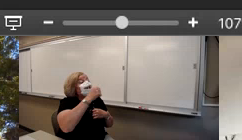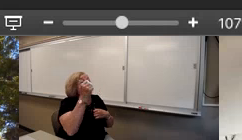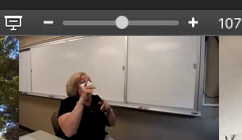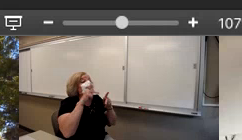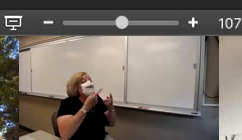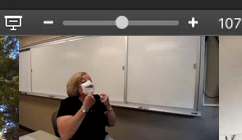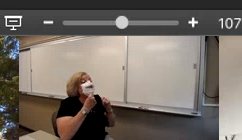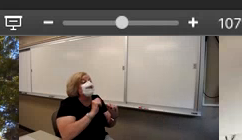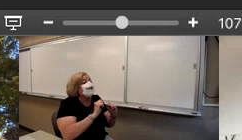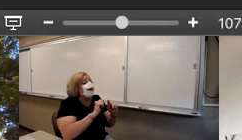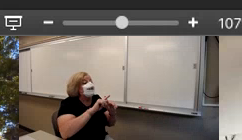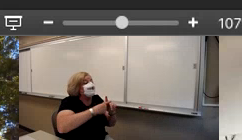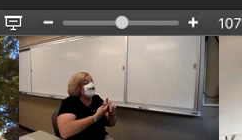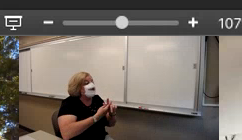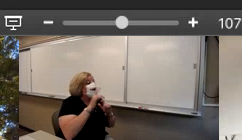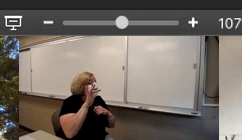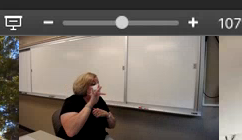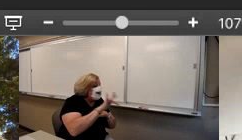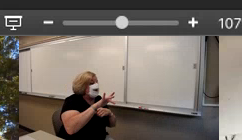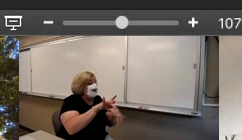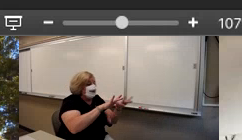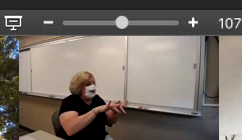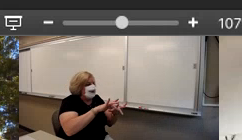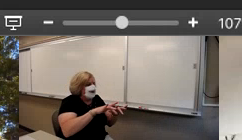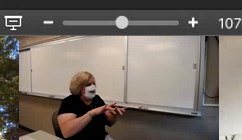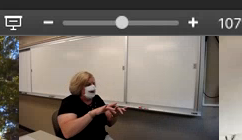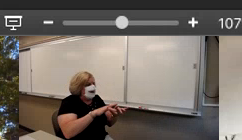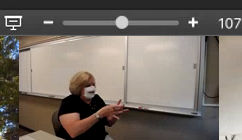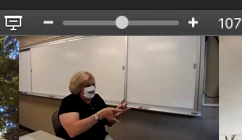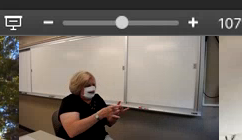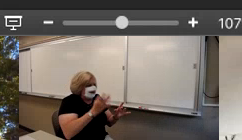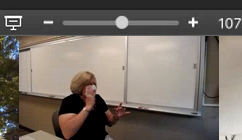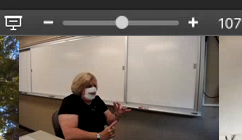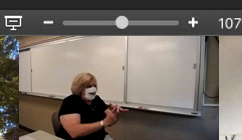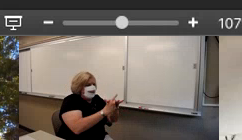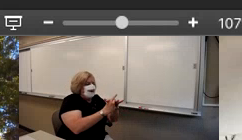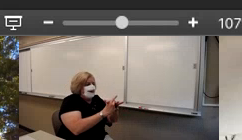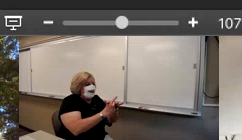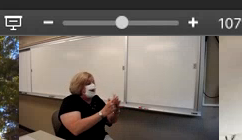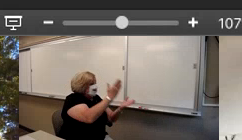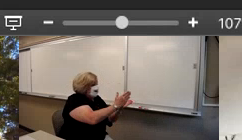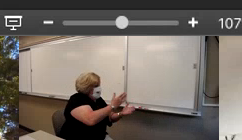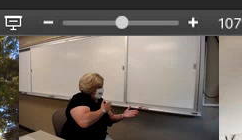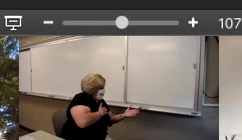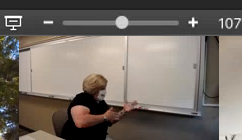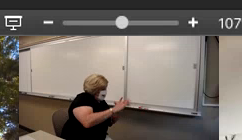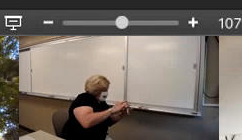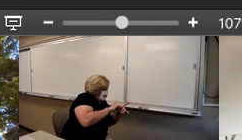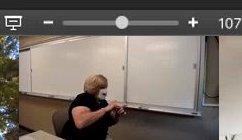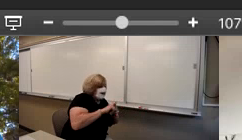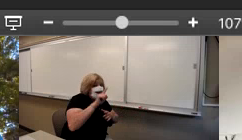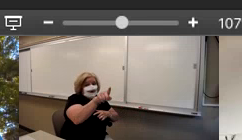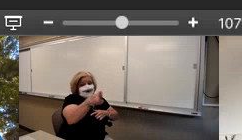start recording, it would basically say, hey, it would stop my recording and you guys would start it. It would start for